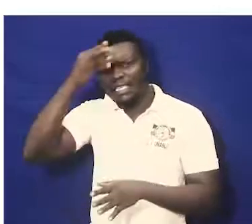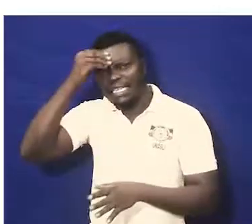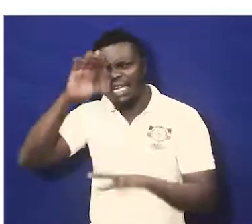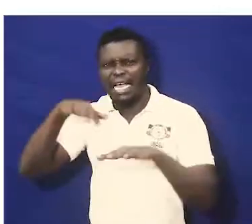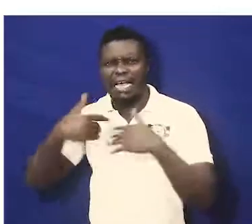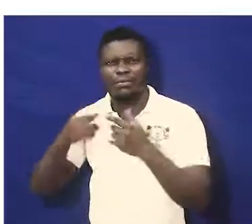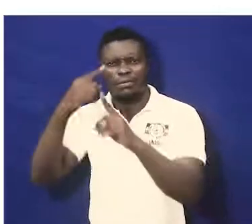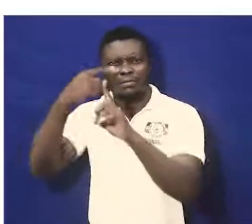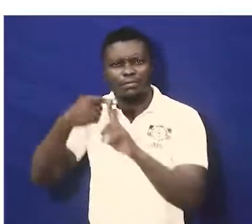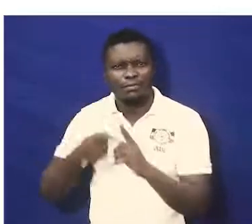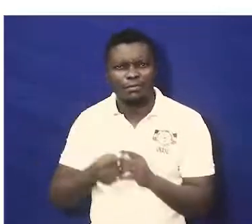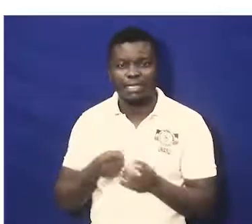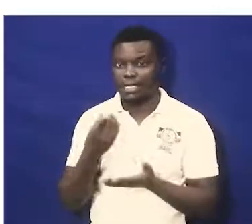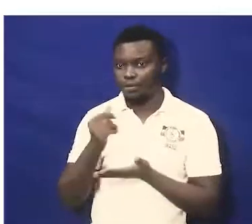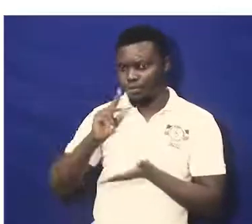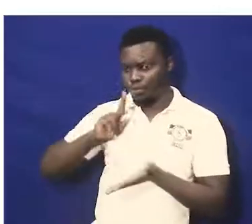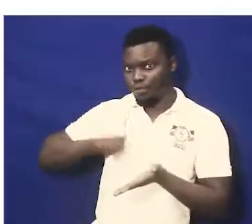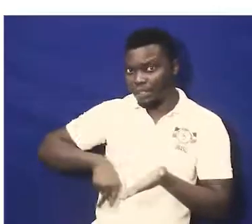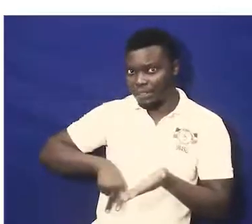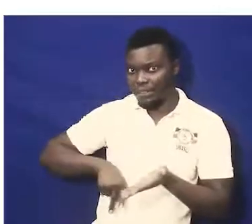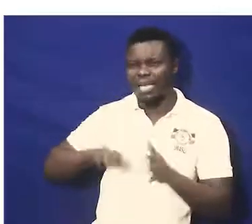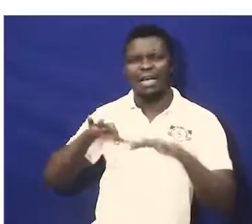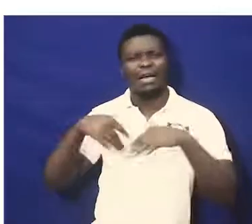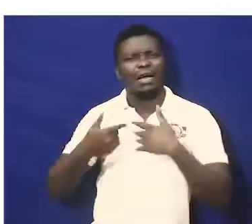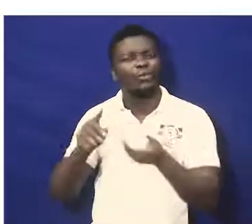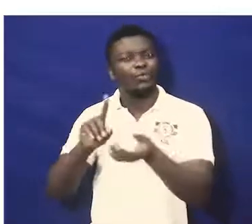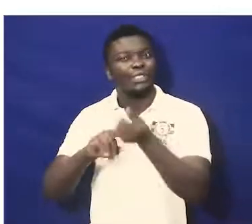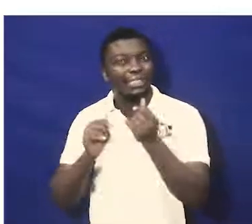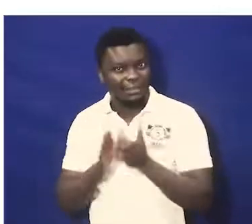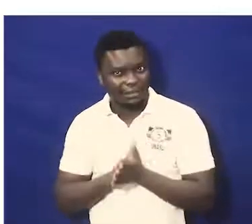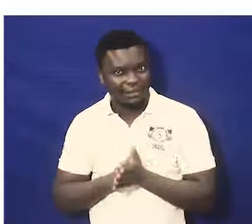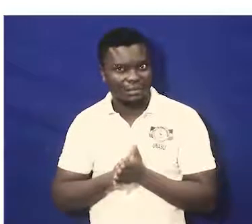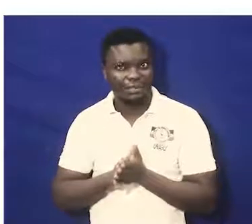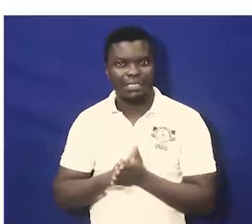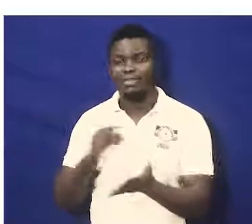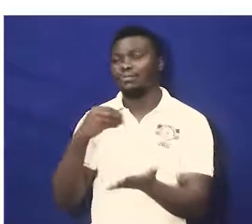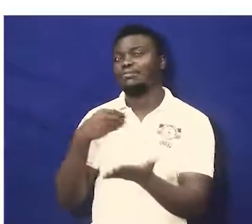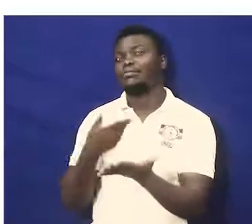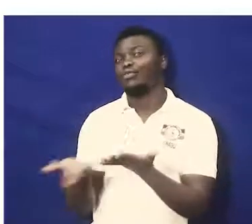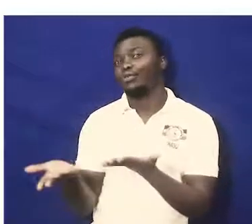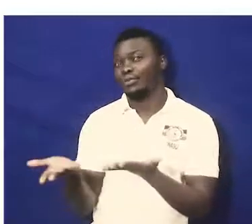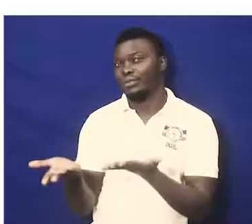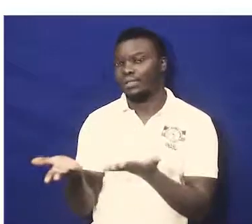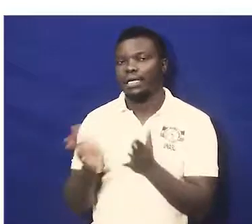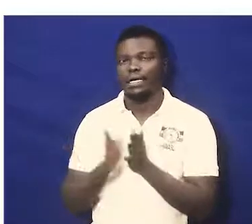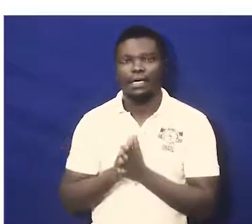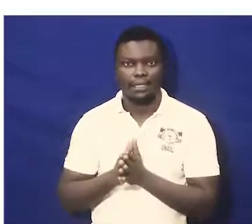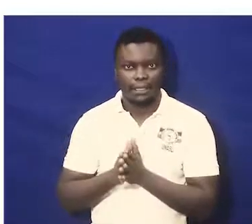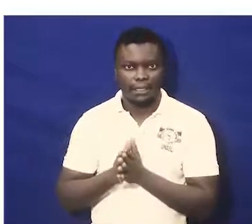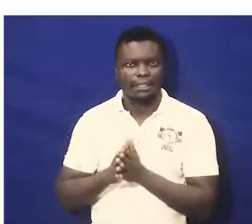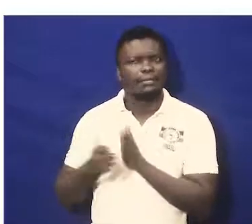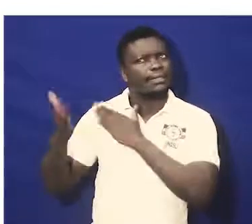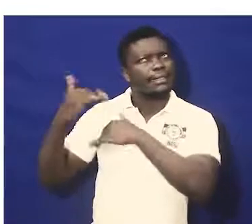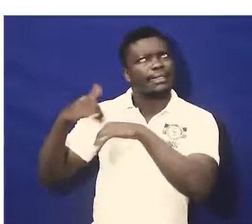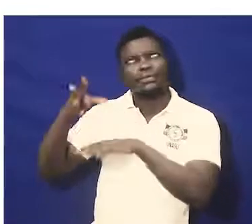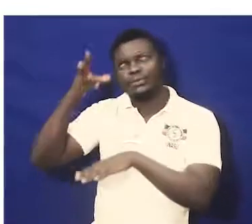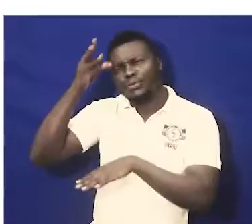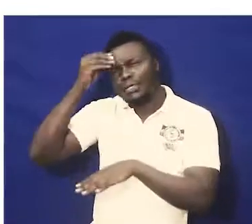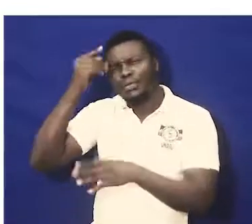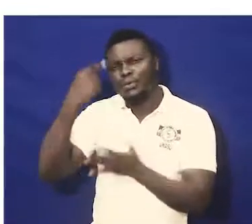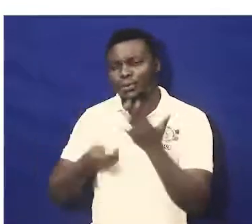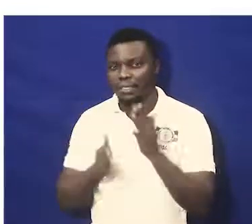calculate loss. In the previous lesson still, we learned the